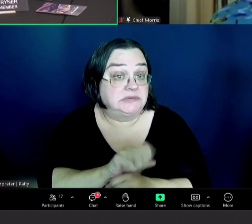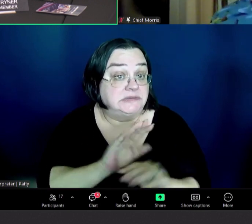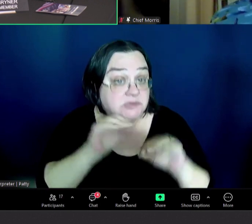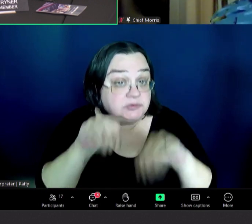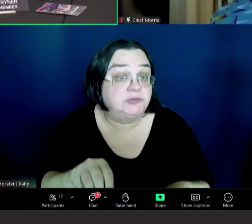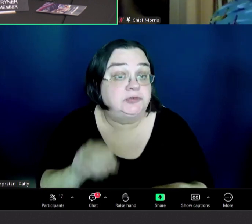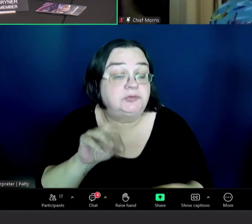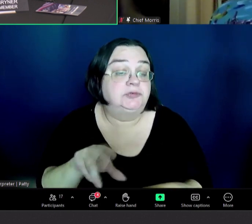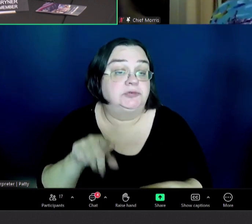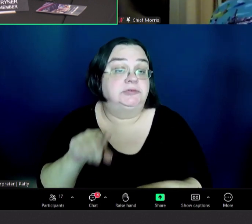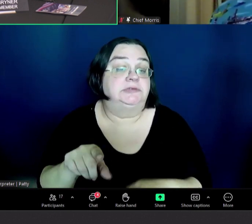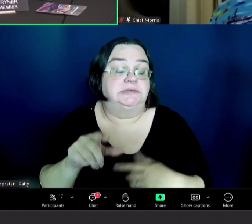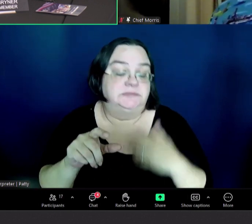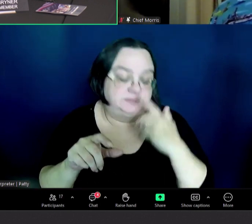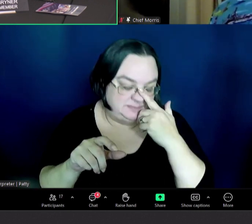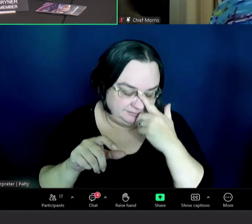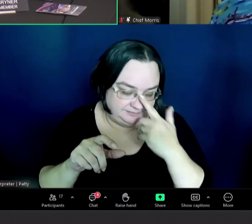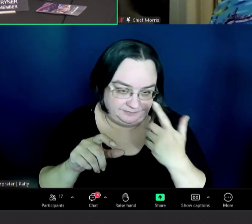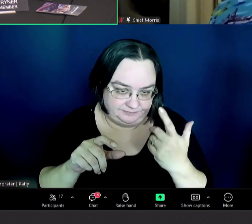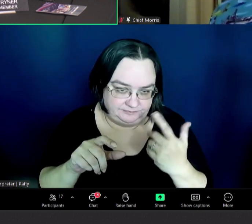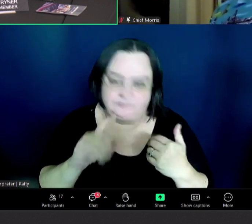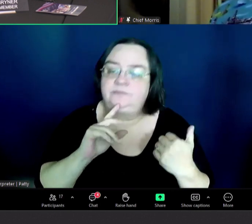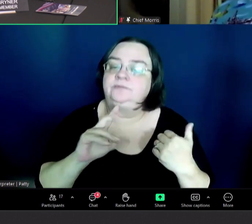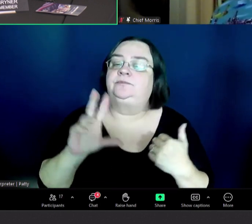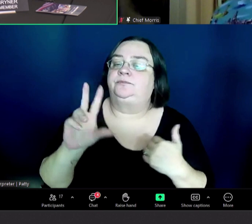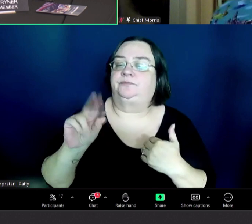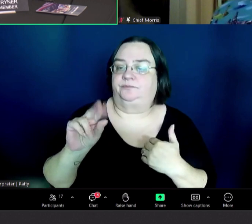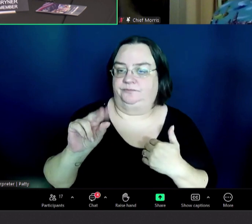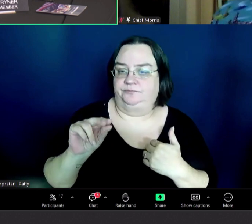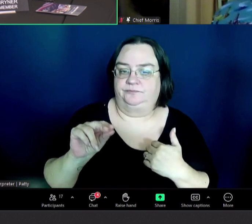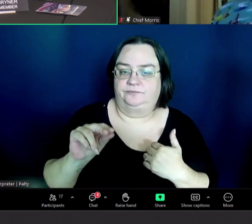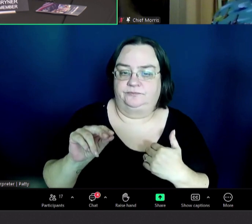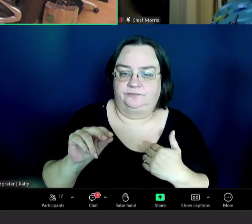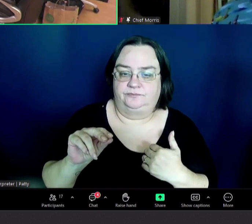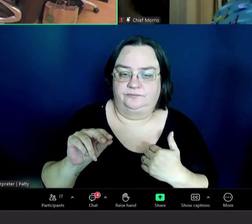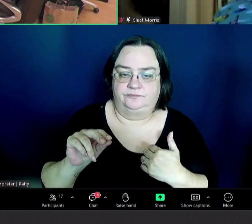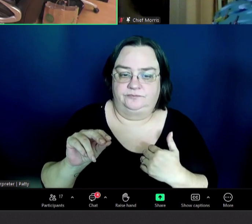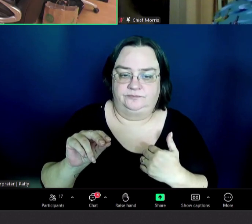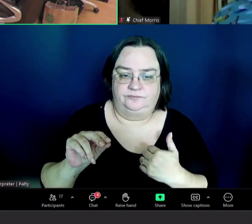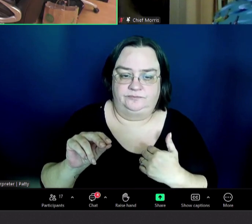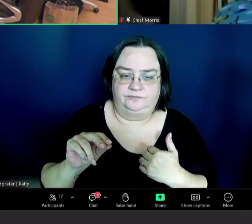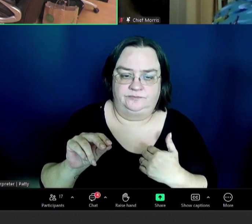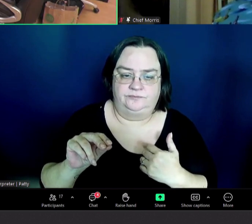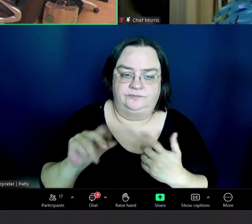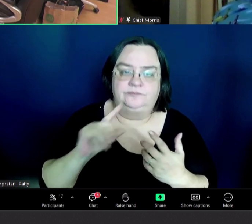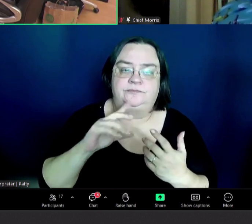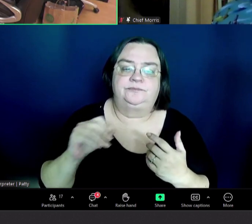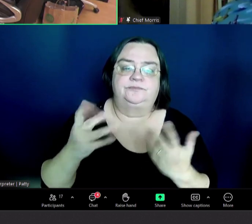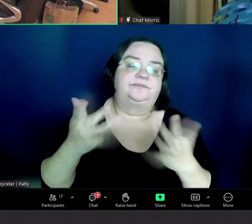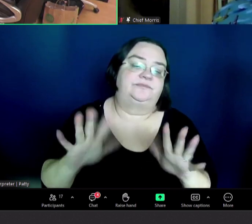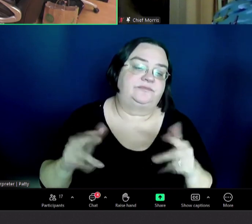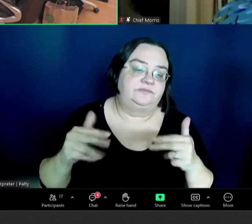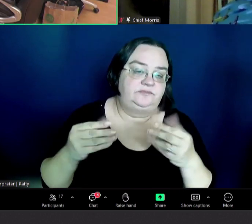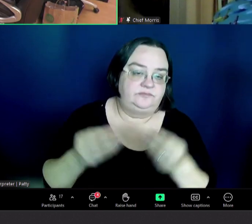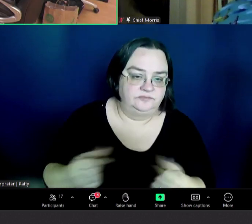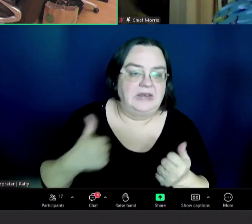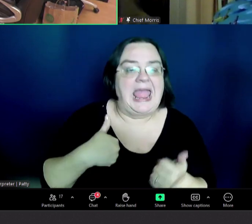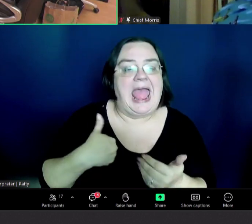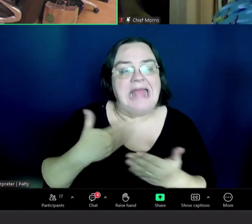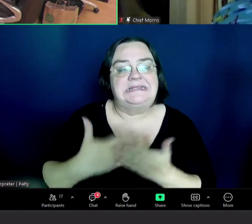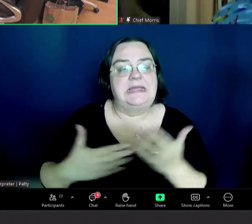actually, because it's pretty... No, the finished solution, and I had some slides I was going to show you, but I